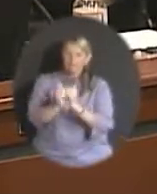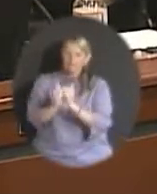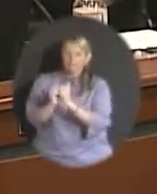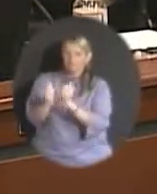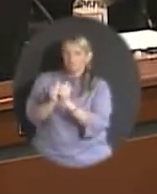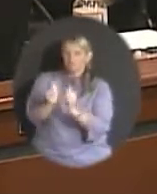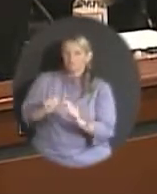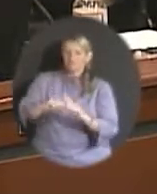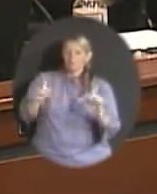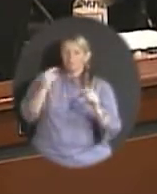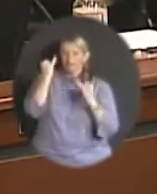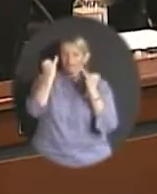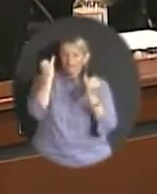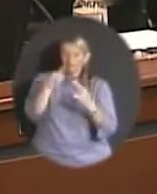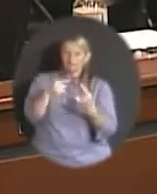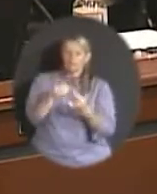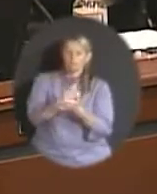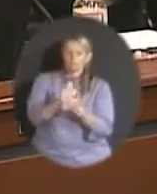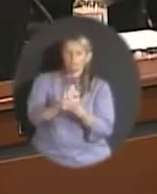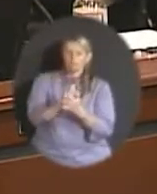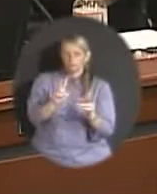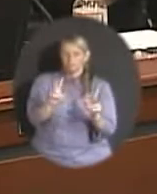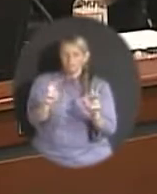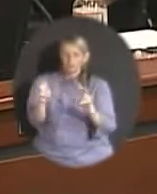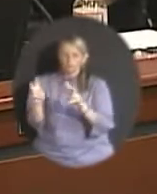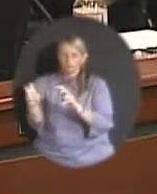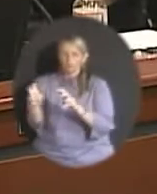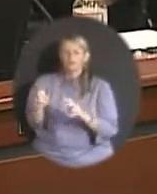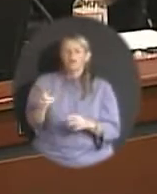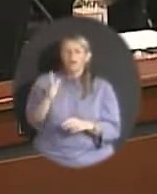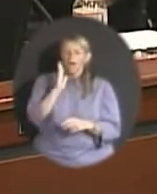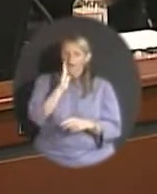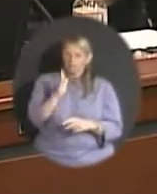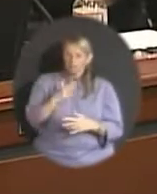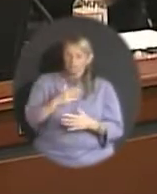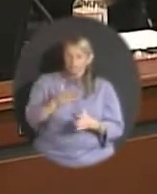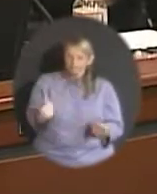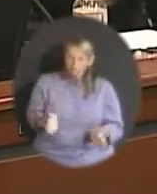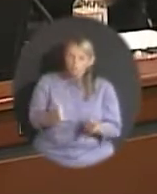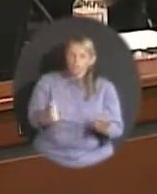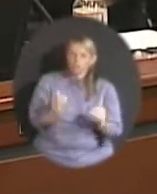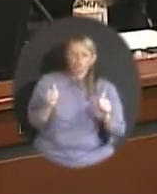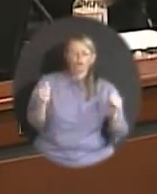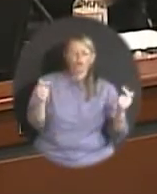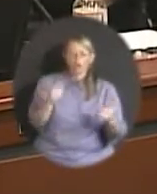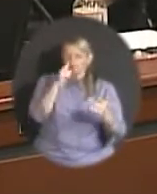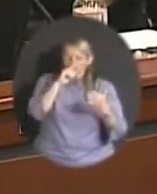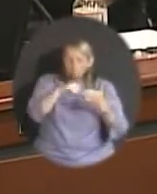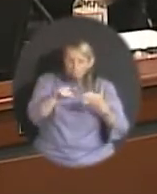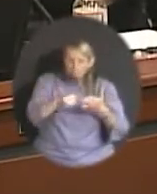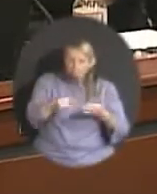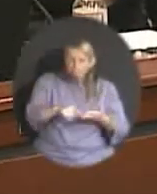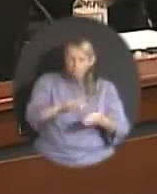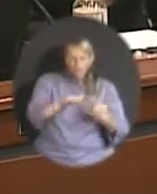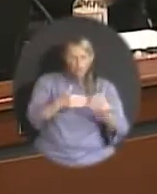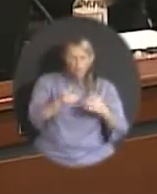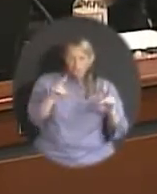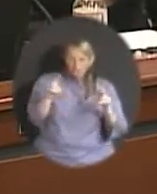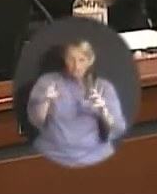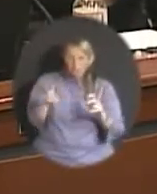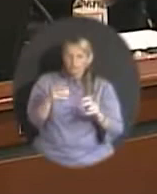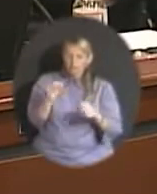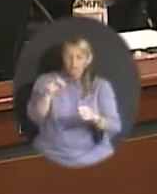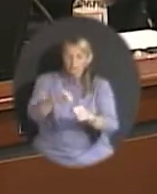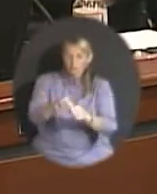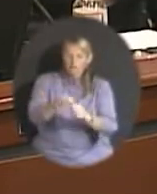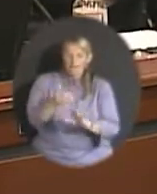about school issues, and I would encourage everybody to look into those issues and into the positions of candidates and vote. Advanced